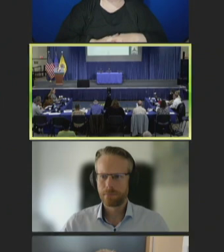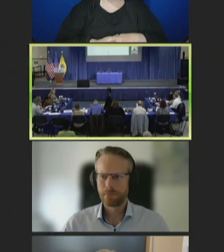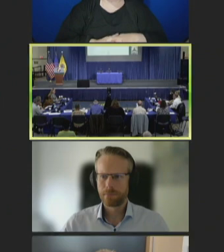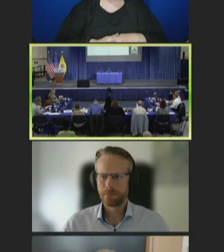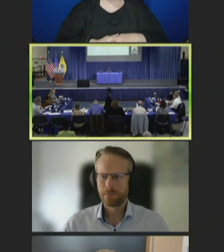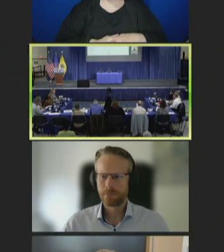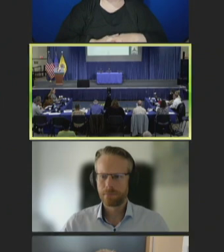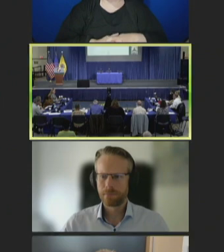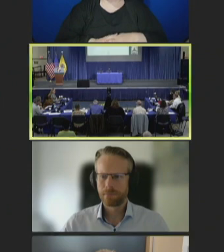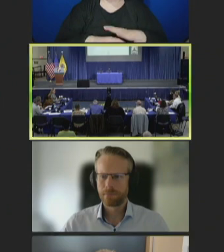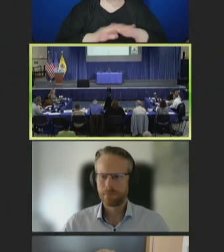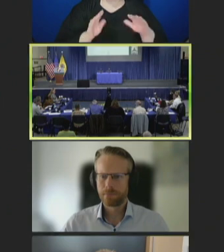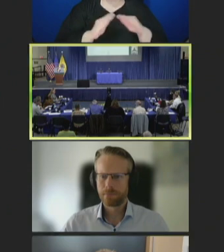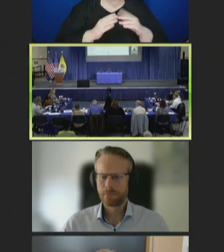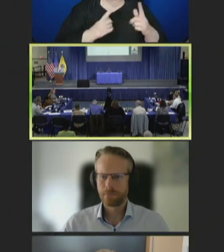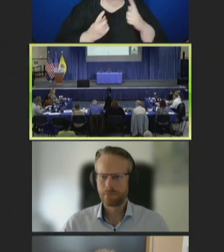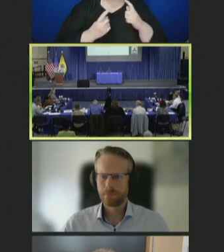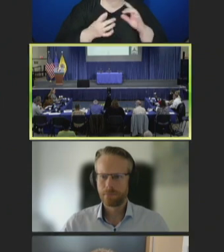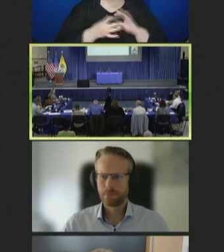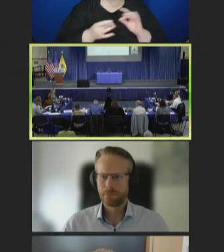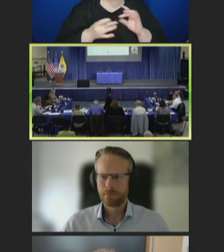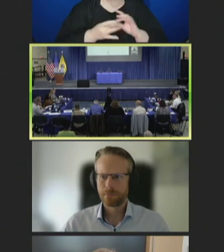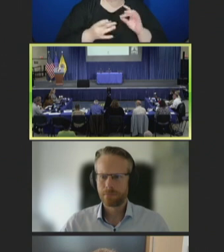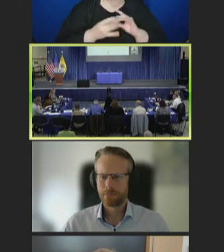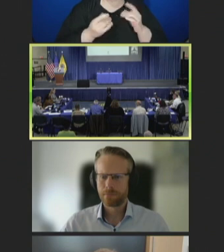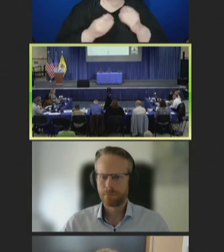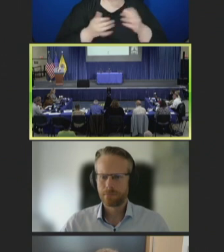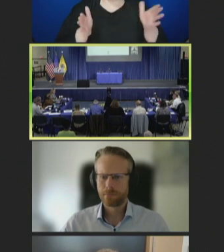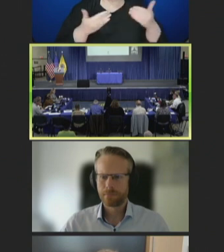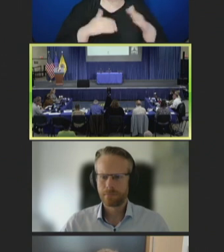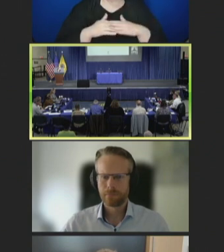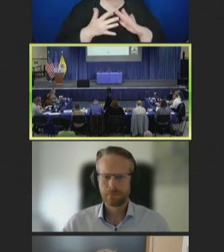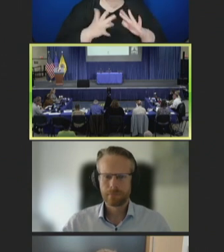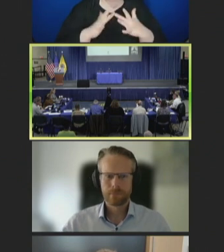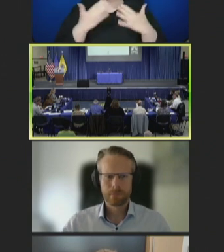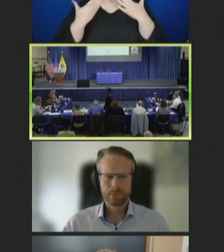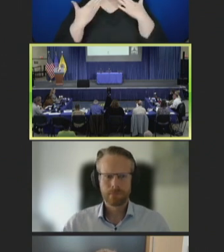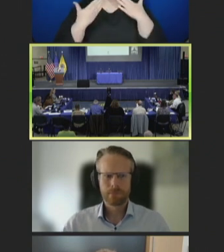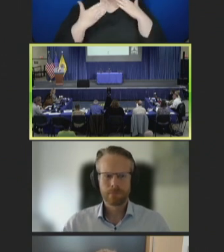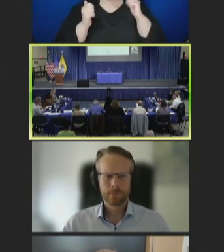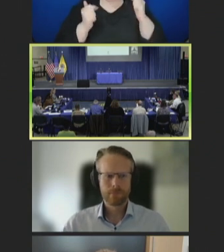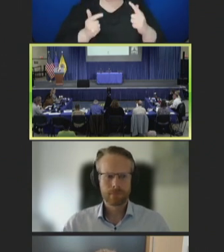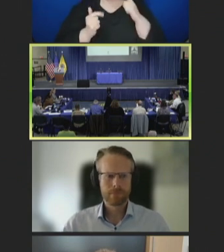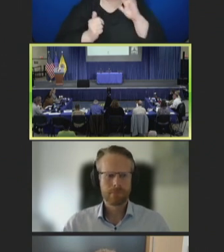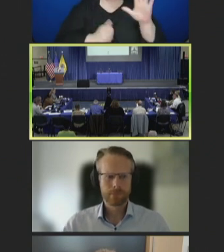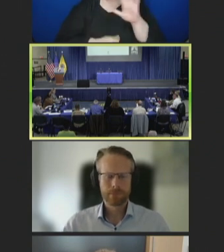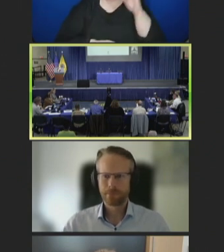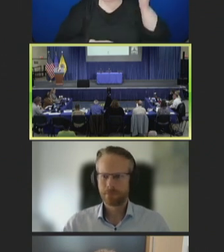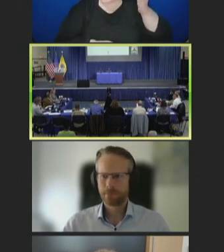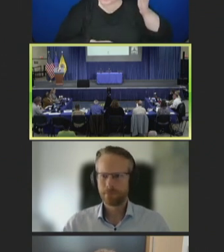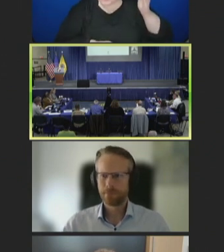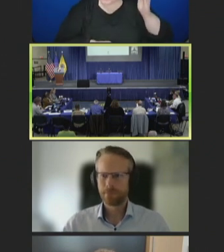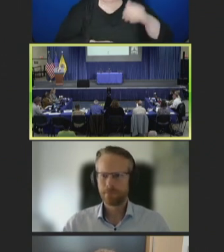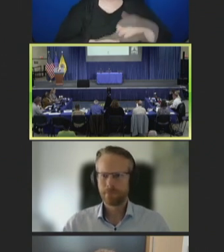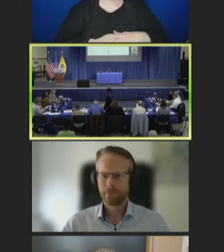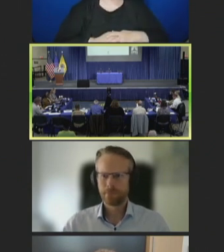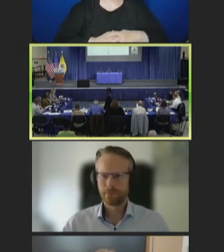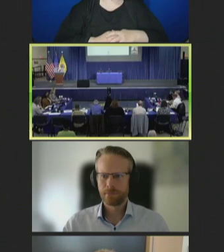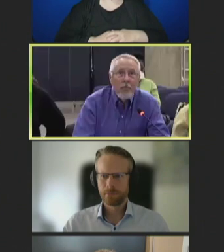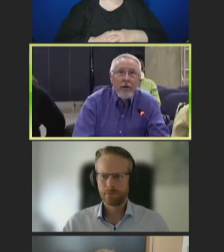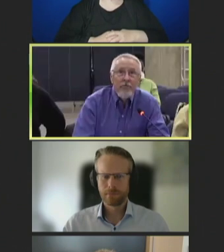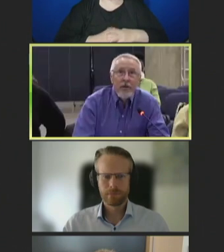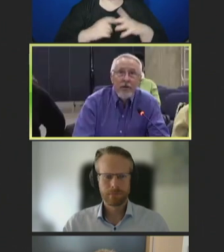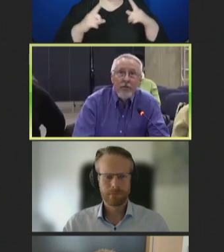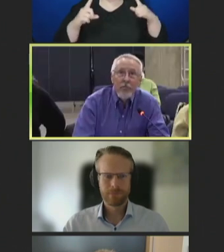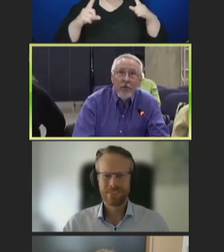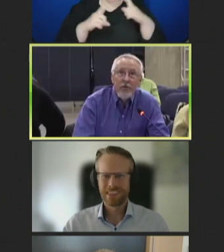Well, we don't have any other questions or comments in the room or online. I want to thank all of you for your presentations. It's a very